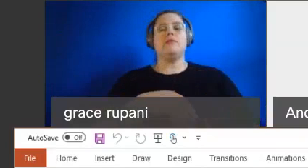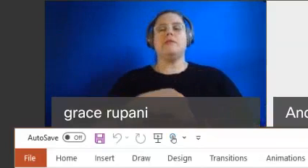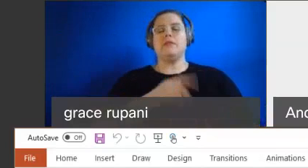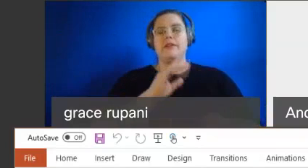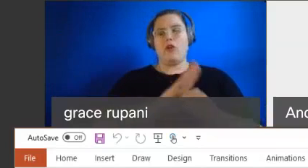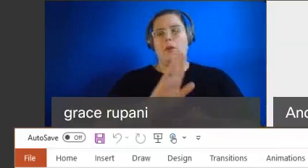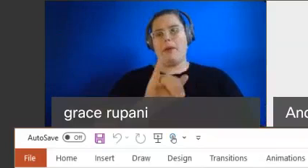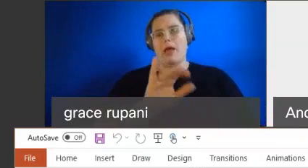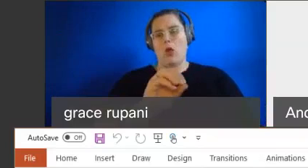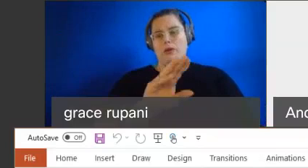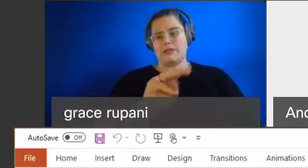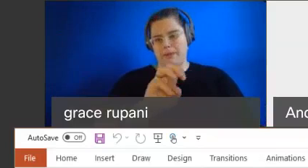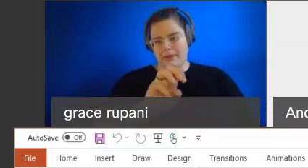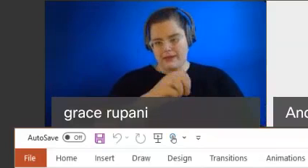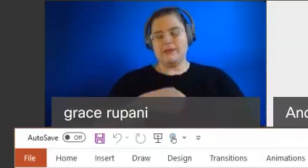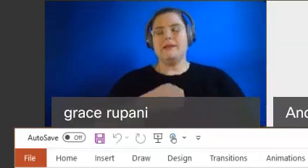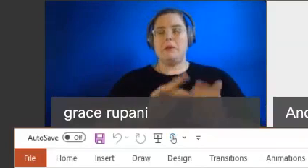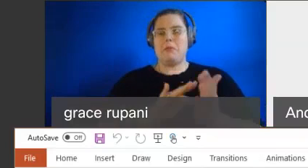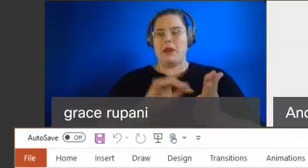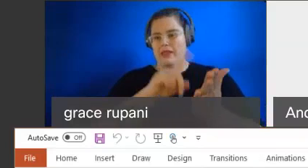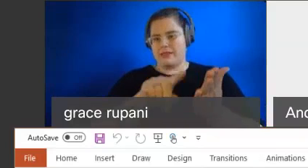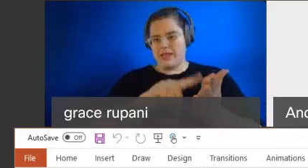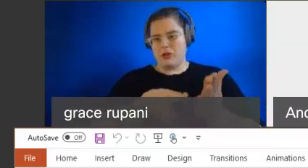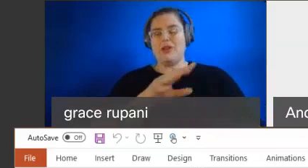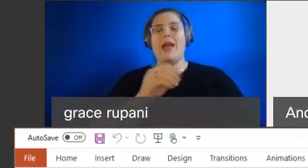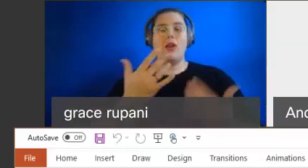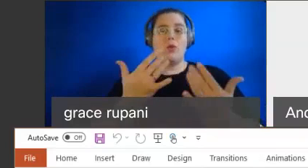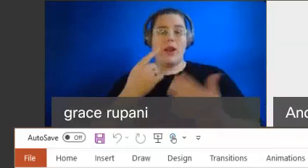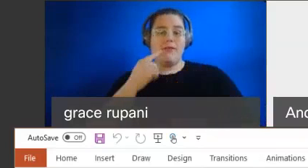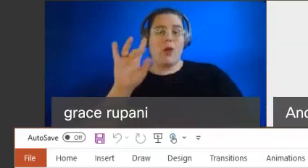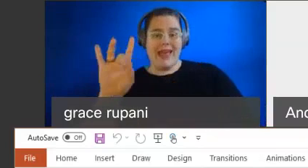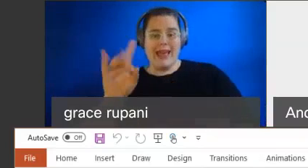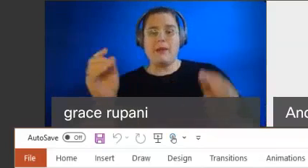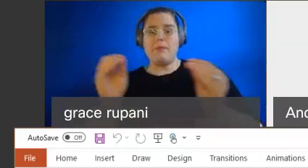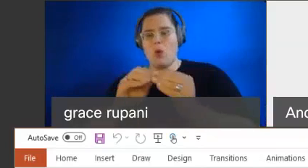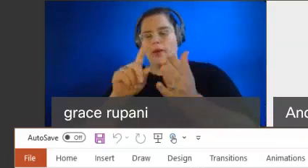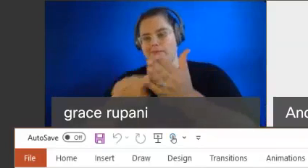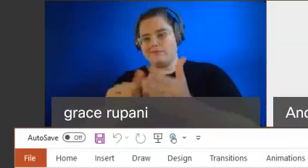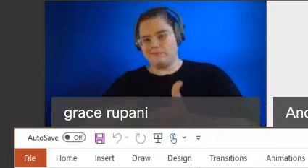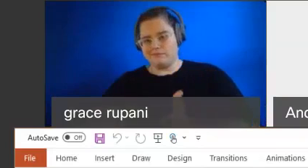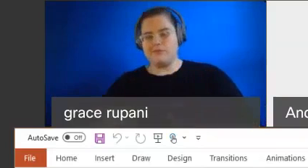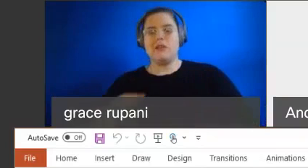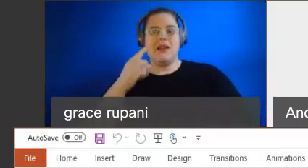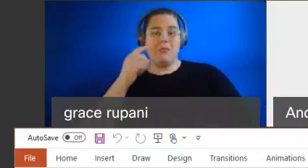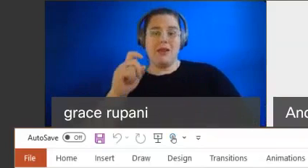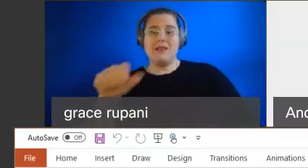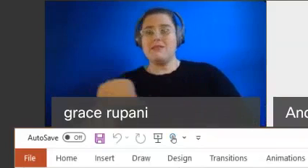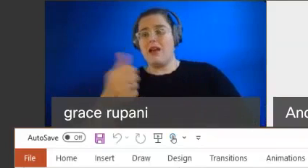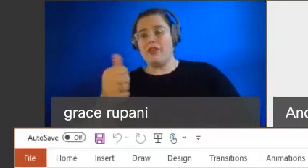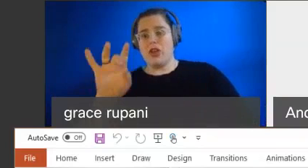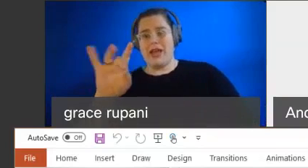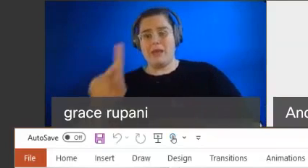final determination by OCME because those other 8 folks died